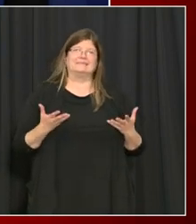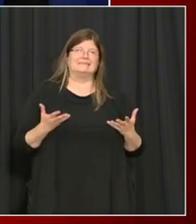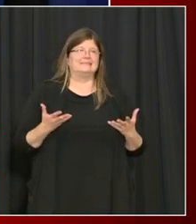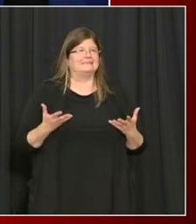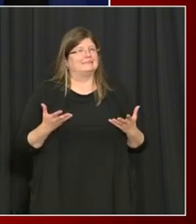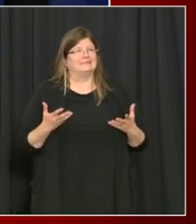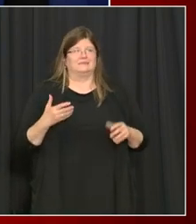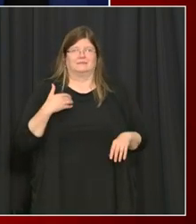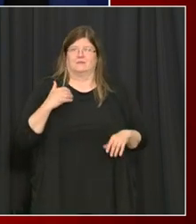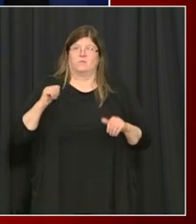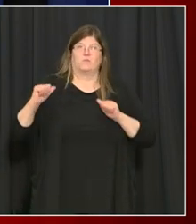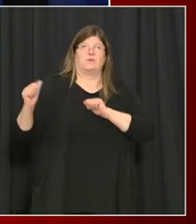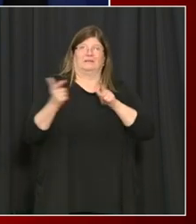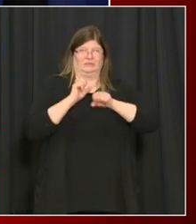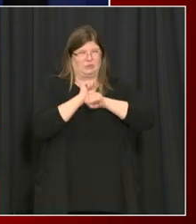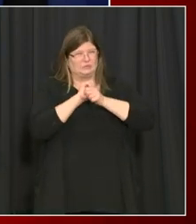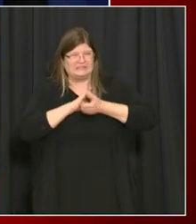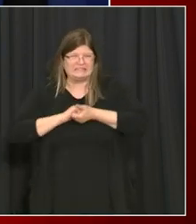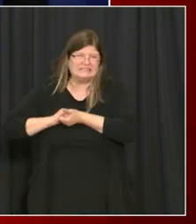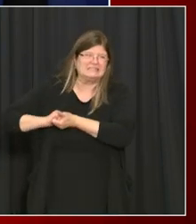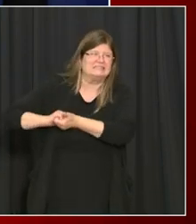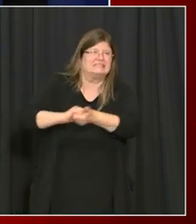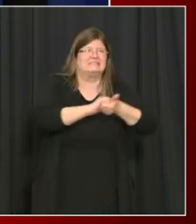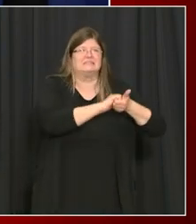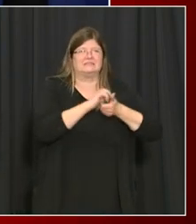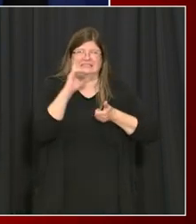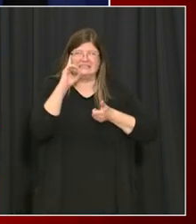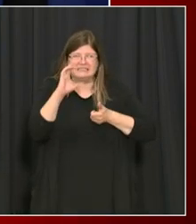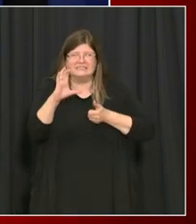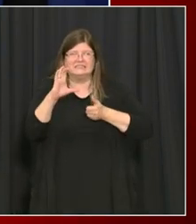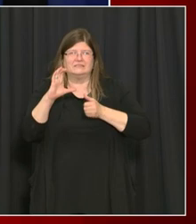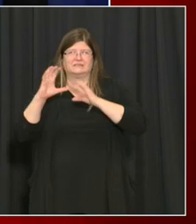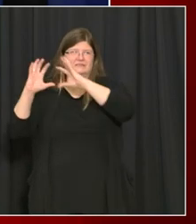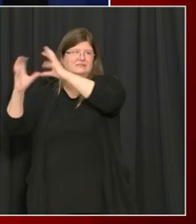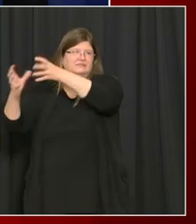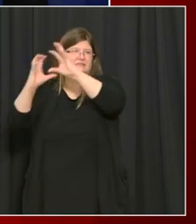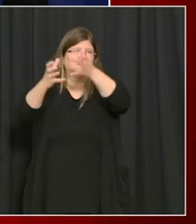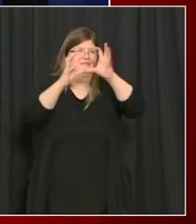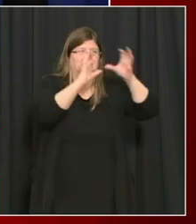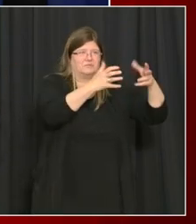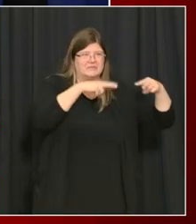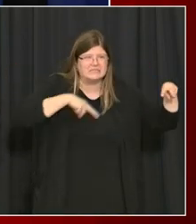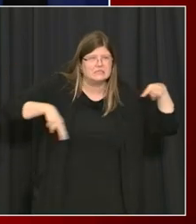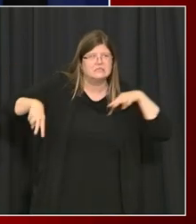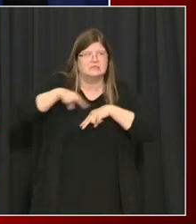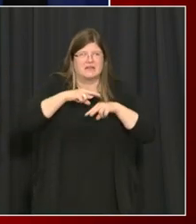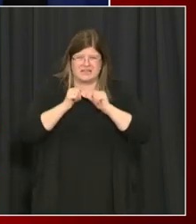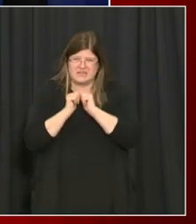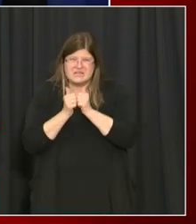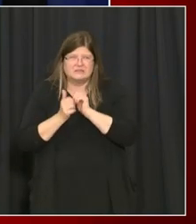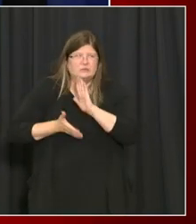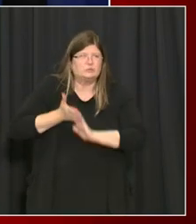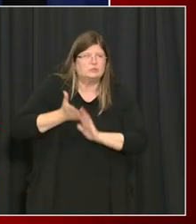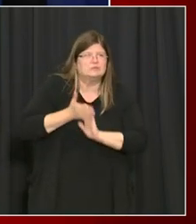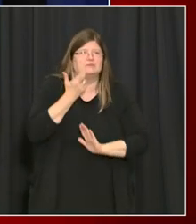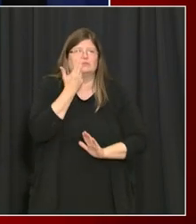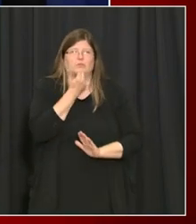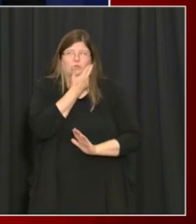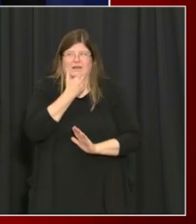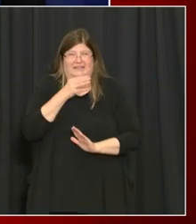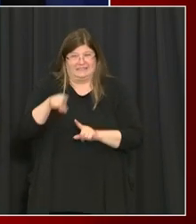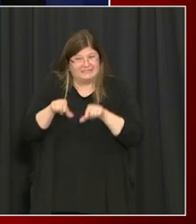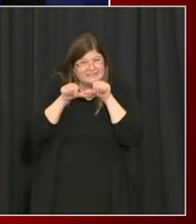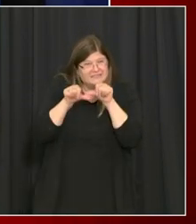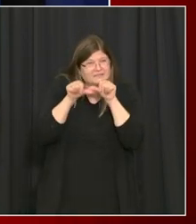very collaboratively together. What we know is that all of our restaurant operators in the district want to make sure that they keep their patrons and